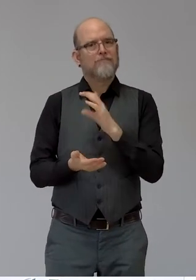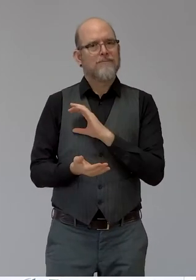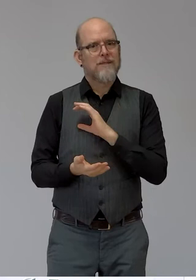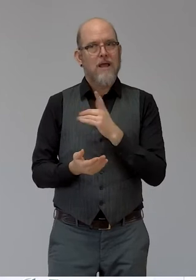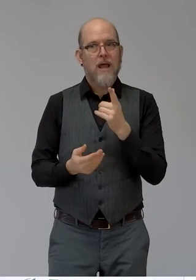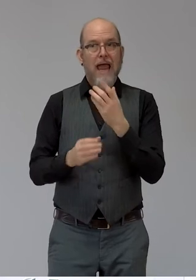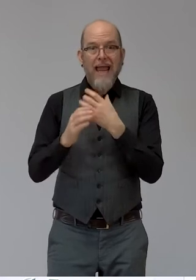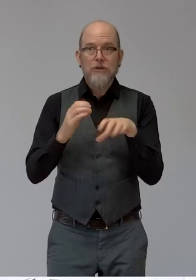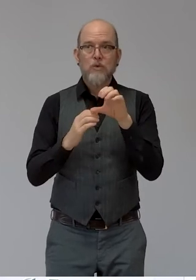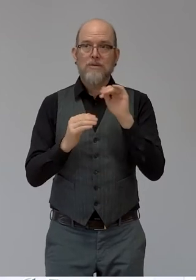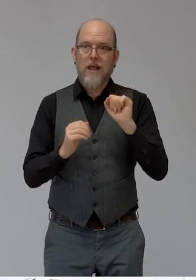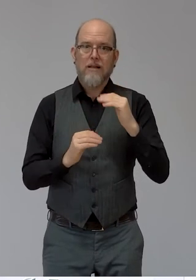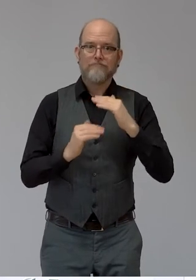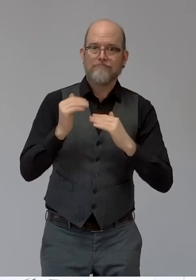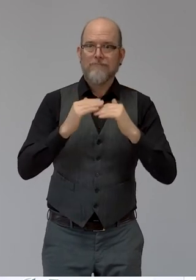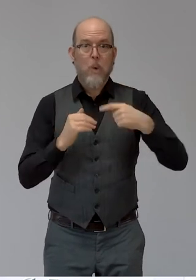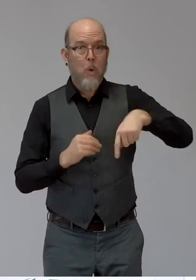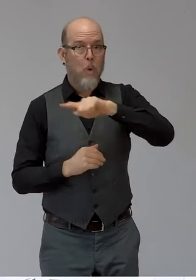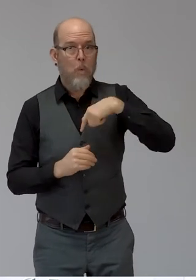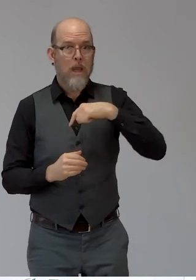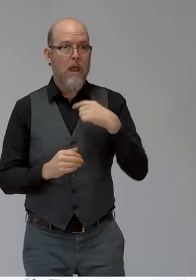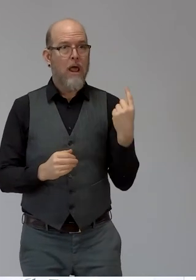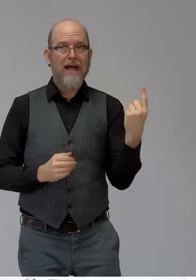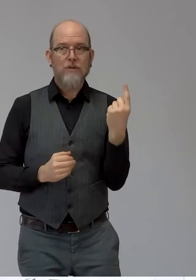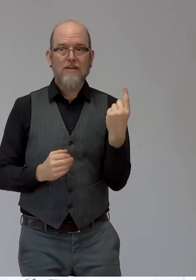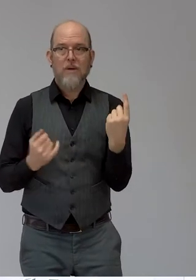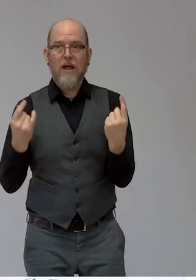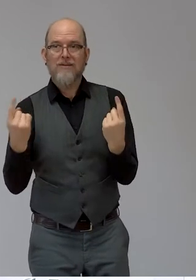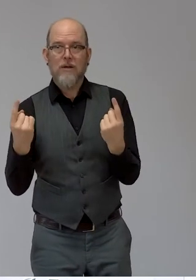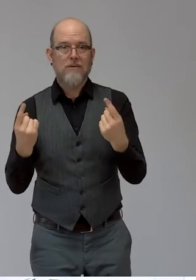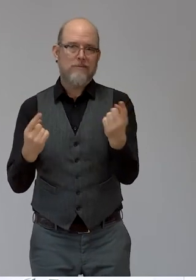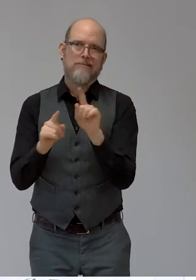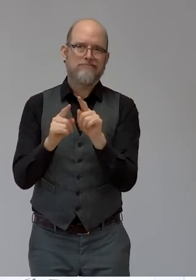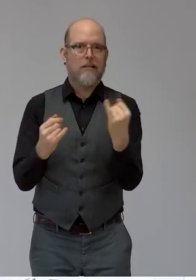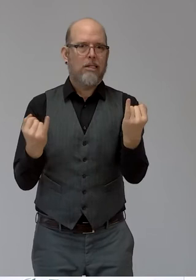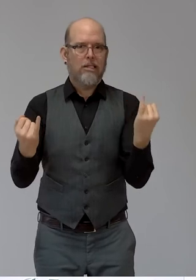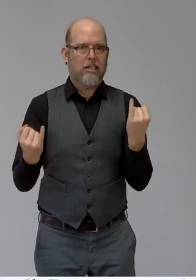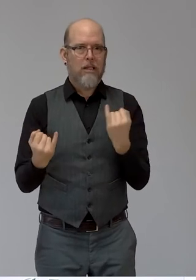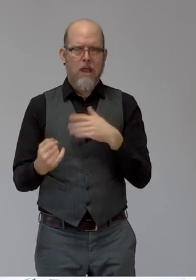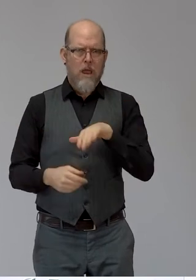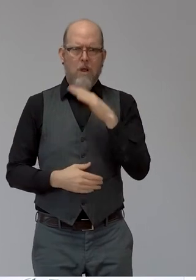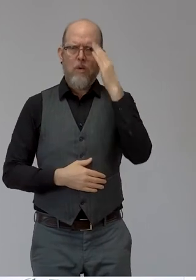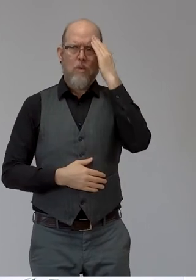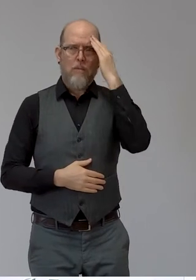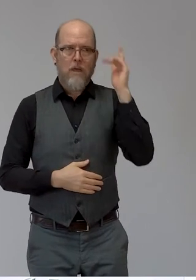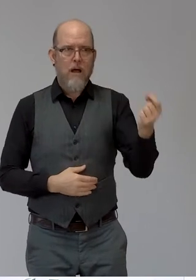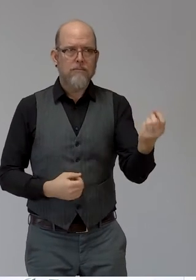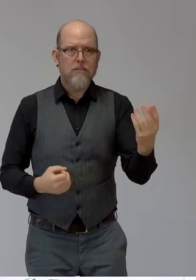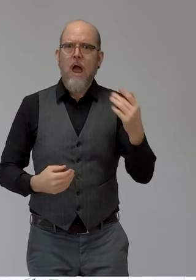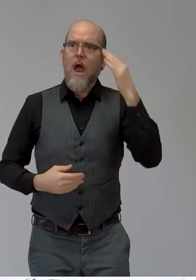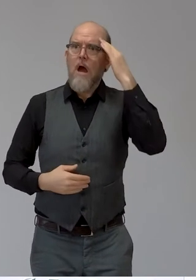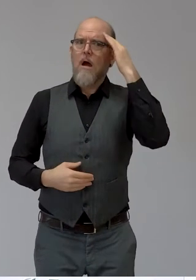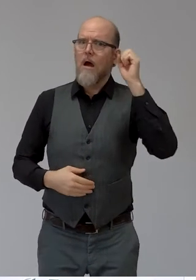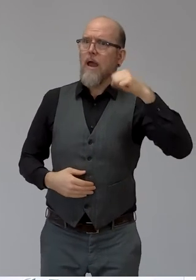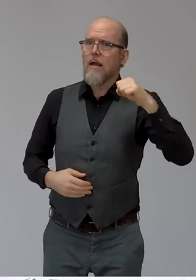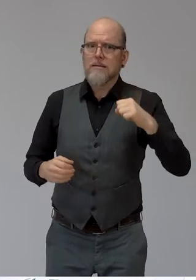experienced isolation, mental health, and I hope that this made everybody think about how important it is to